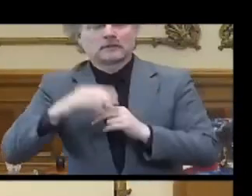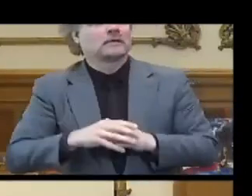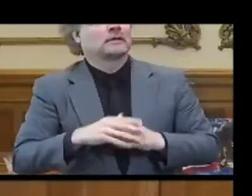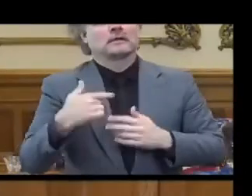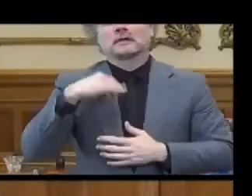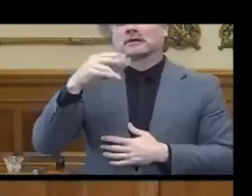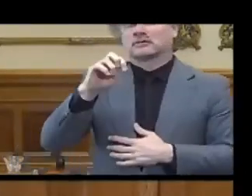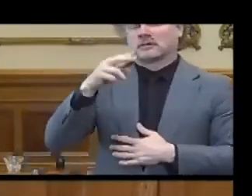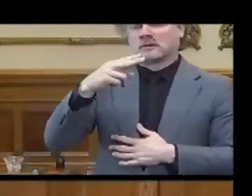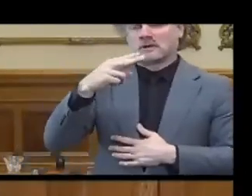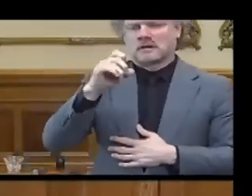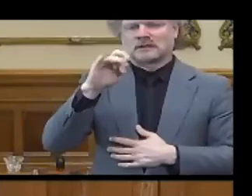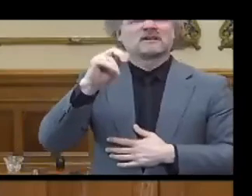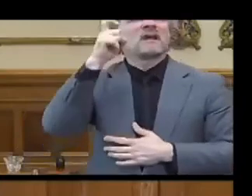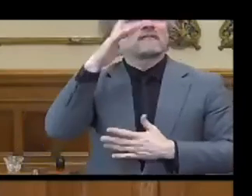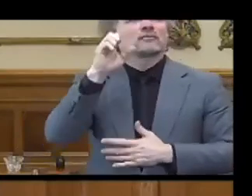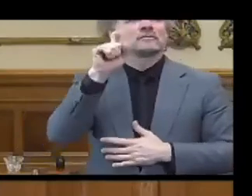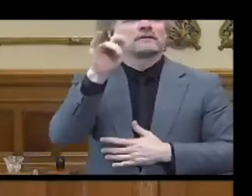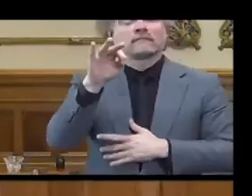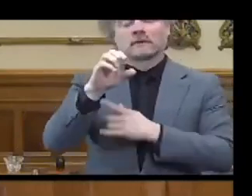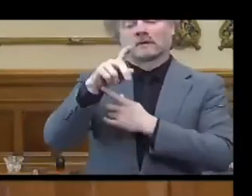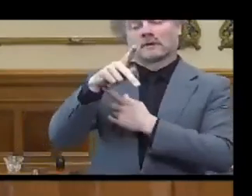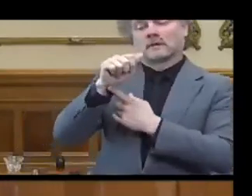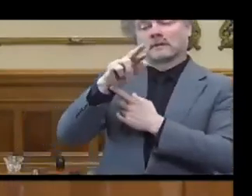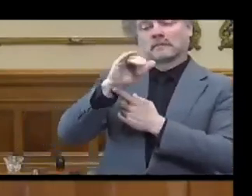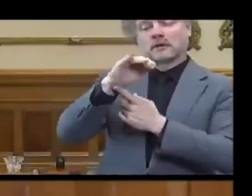on the governor's staff. Parimutuel